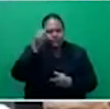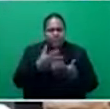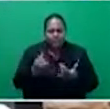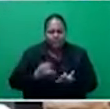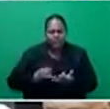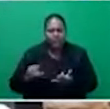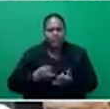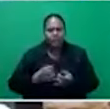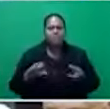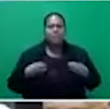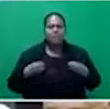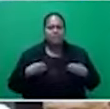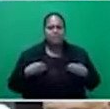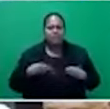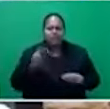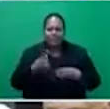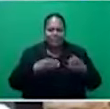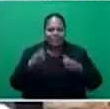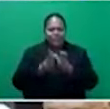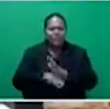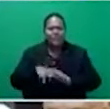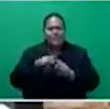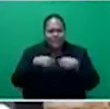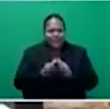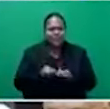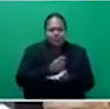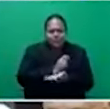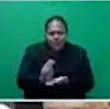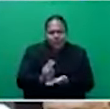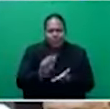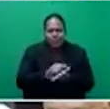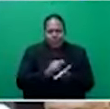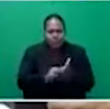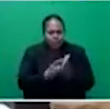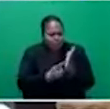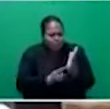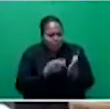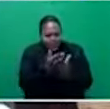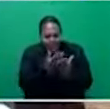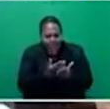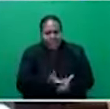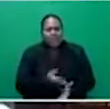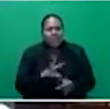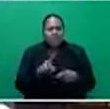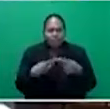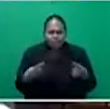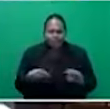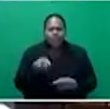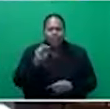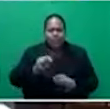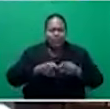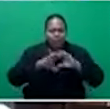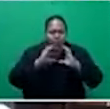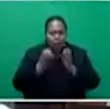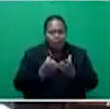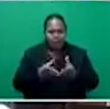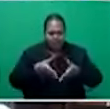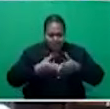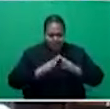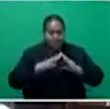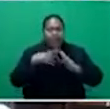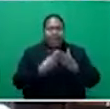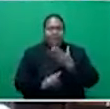management team that can carry out due diligence. You need an investment committee that can have the acumen and the skill sets and the investment knowledge